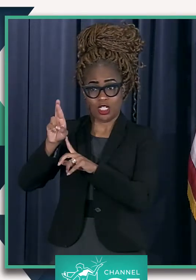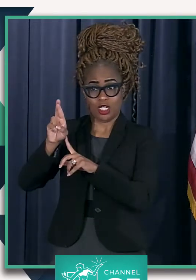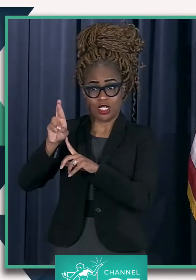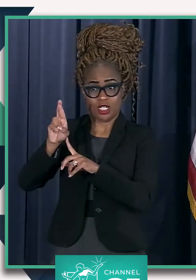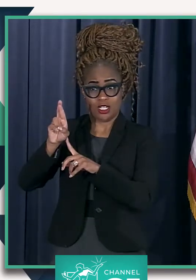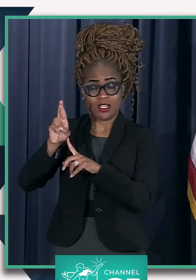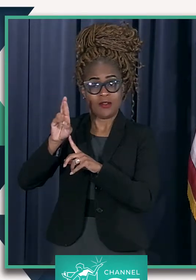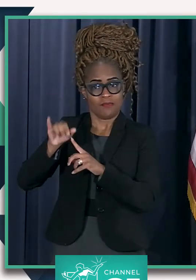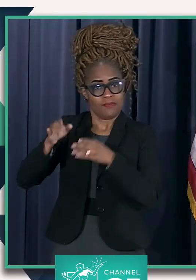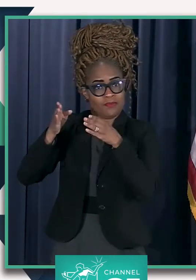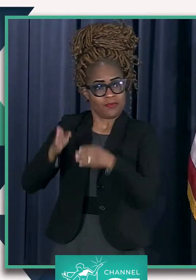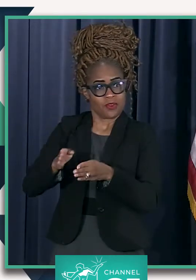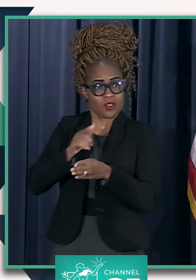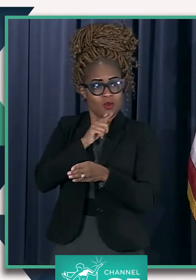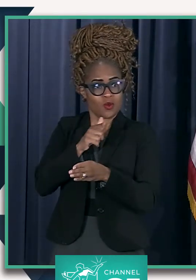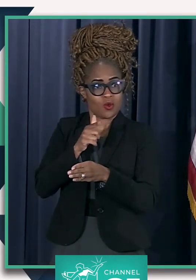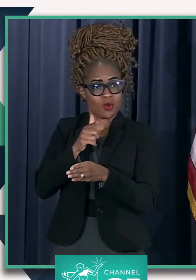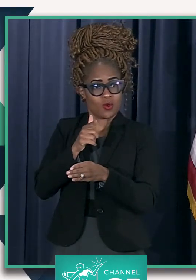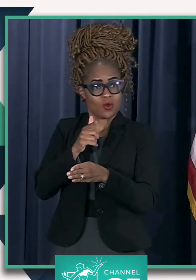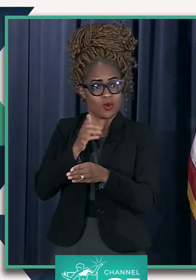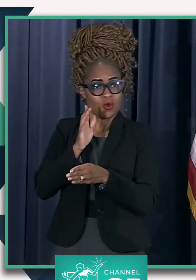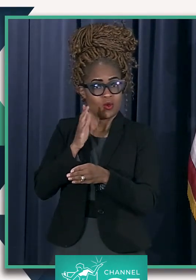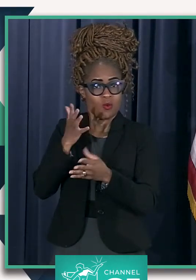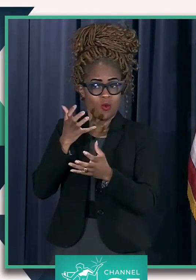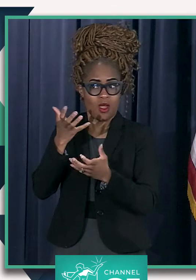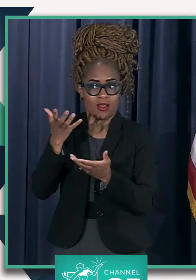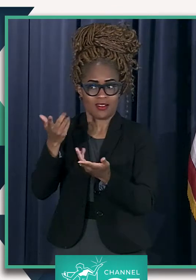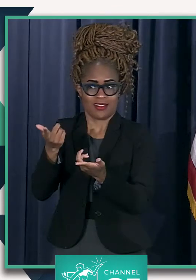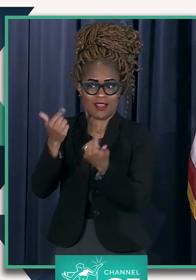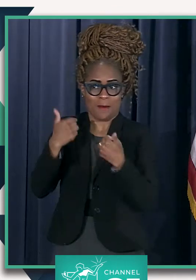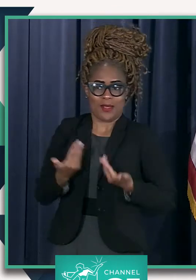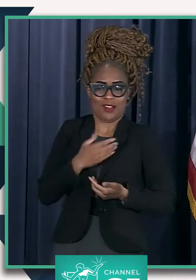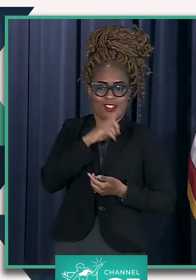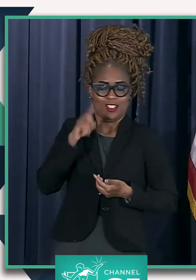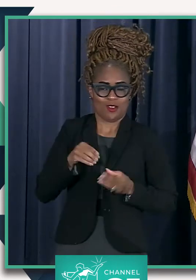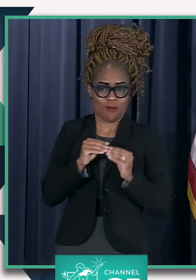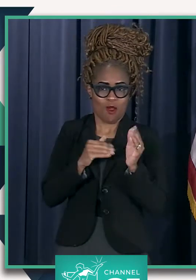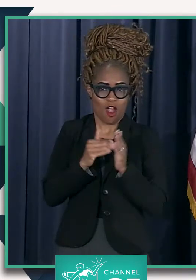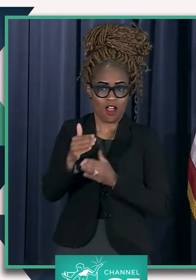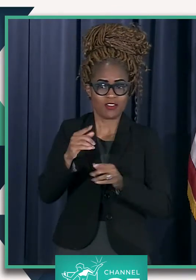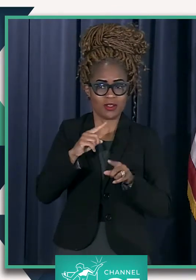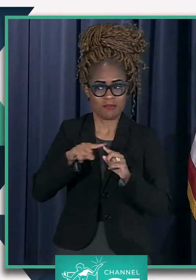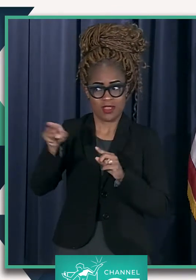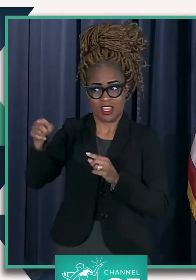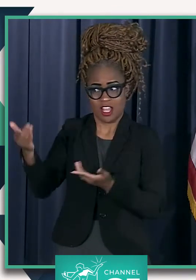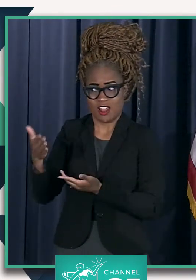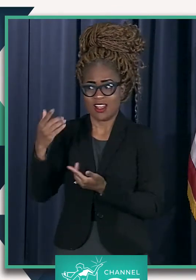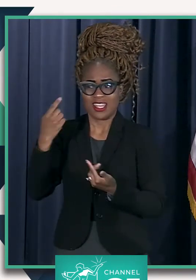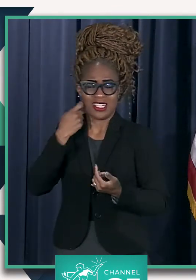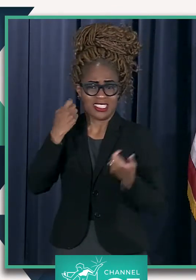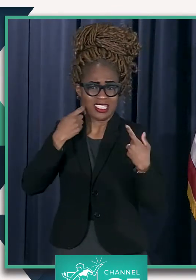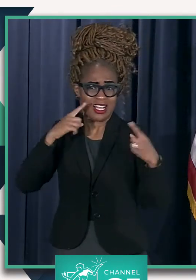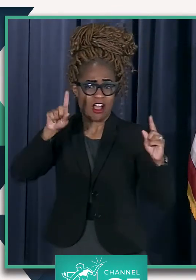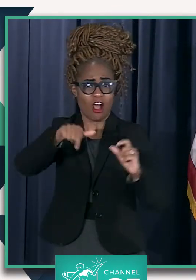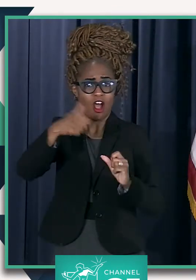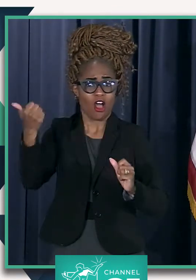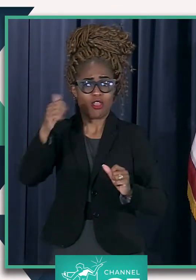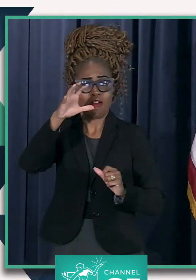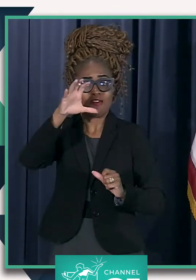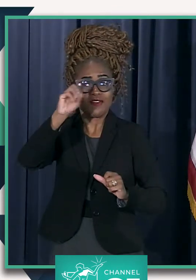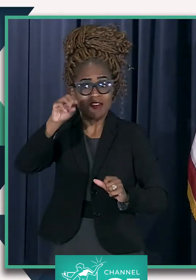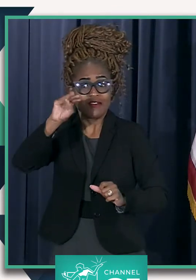somebody that we want to have come back to Detroit more often, is here, but they're announcing another $15 million commitment